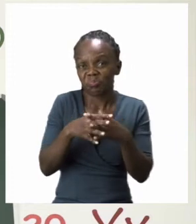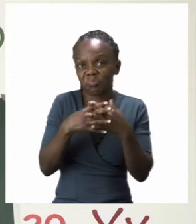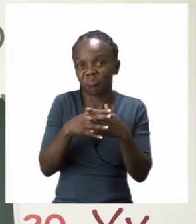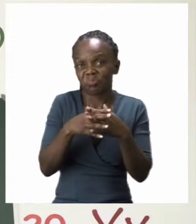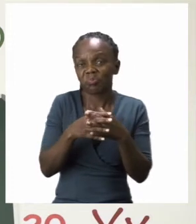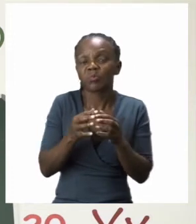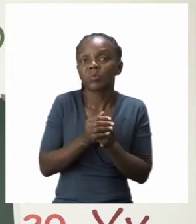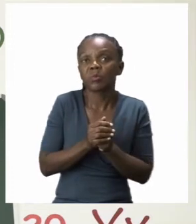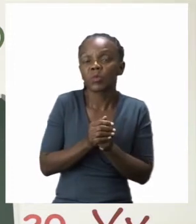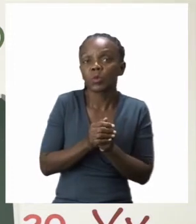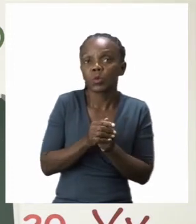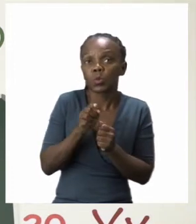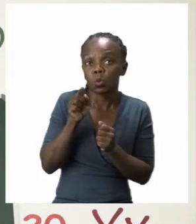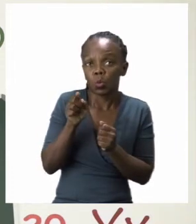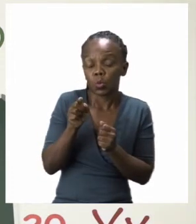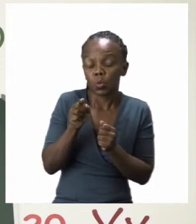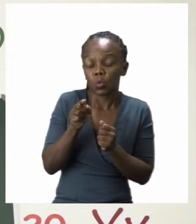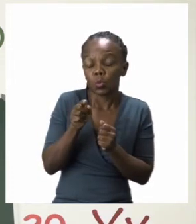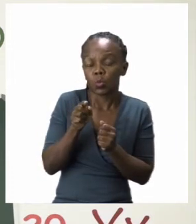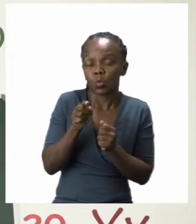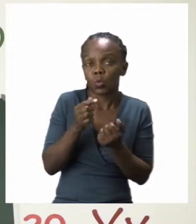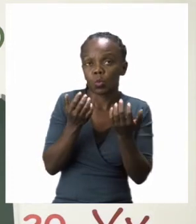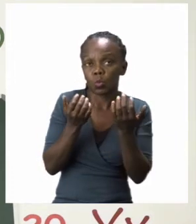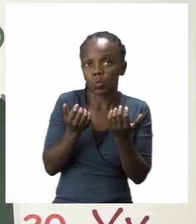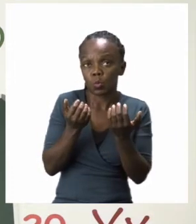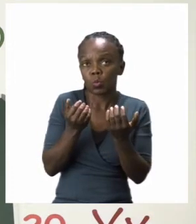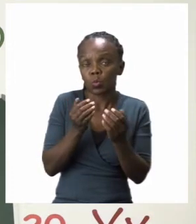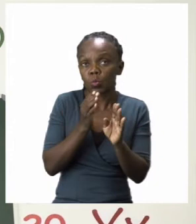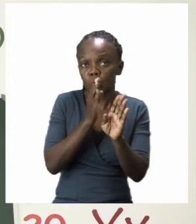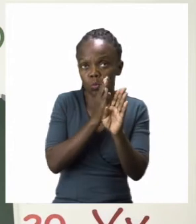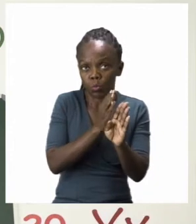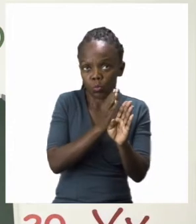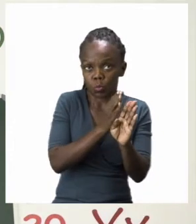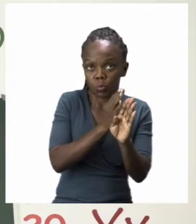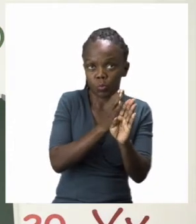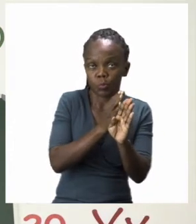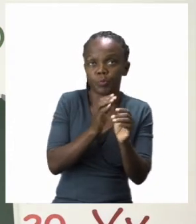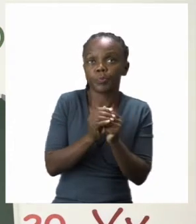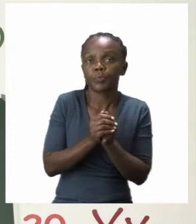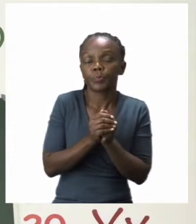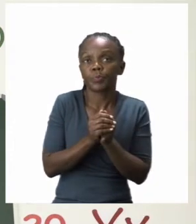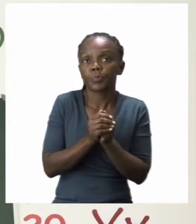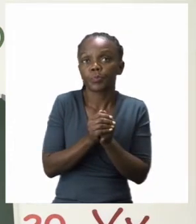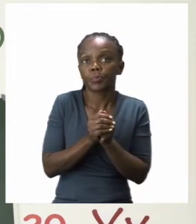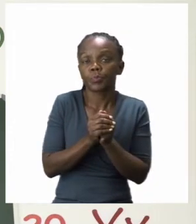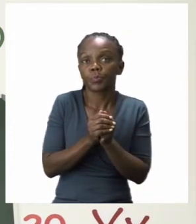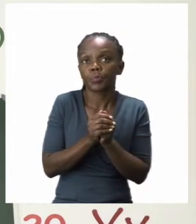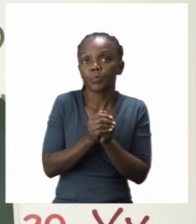English. So we need to put it in the correct order. Now the first letter that we need is